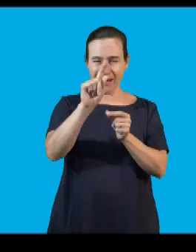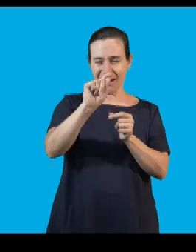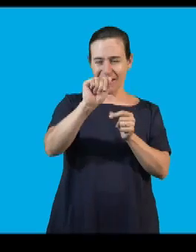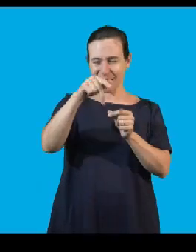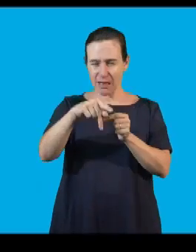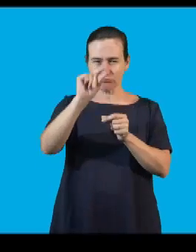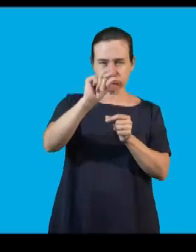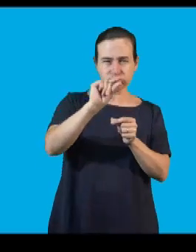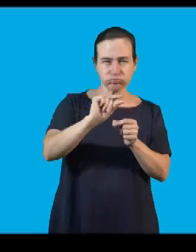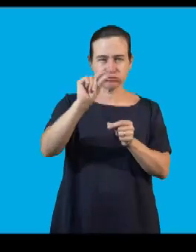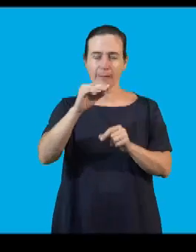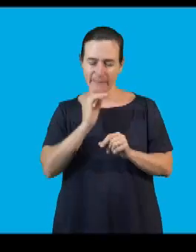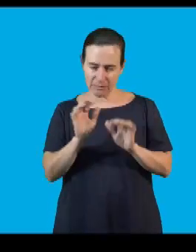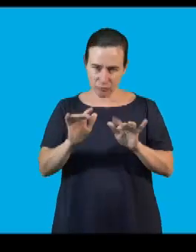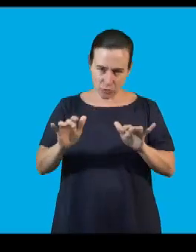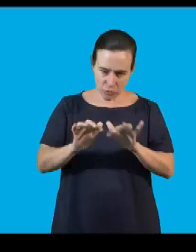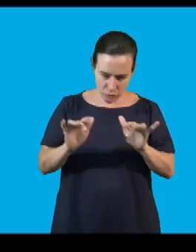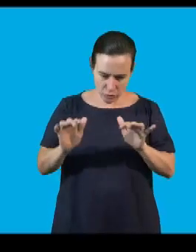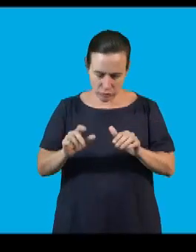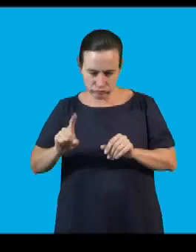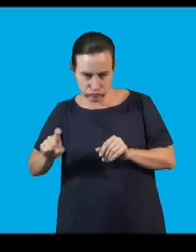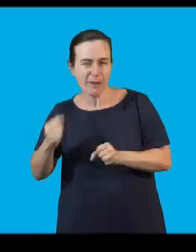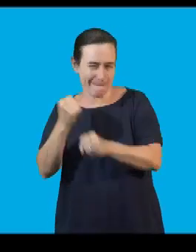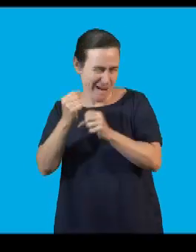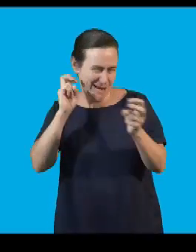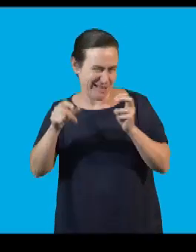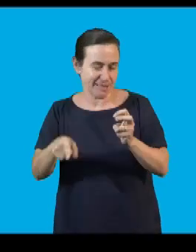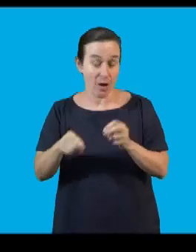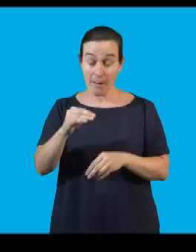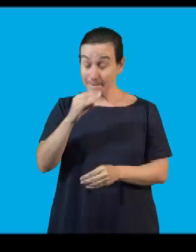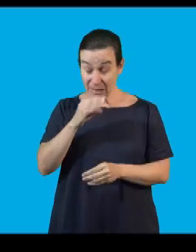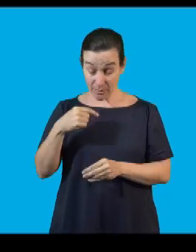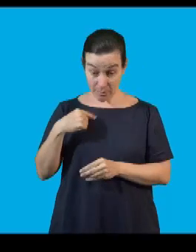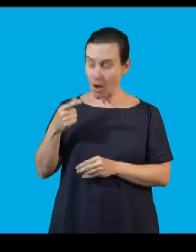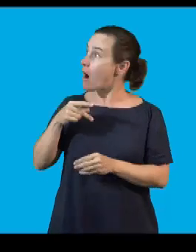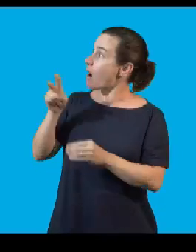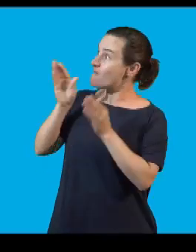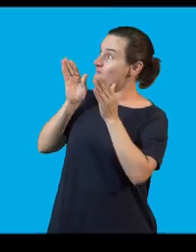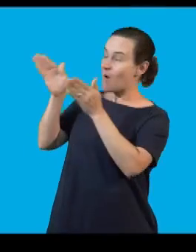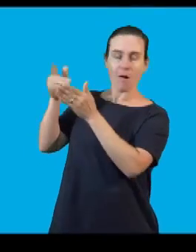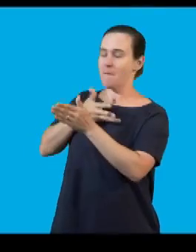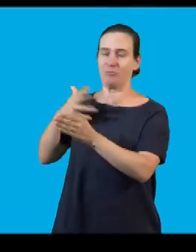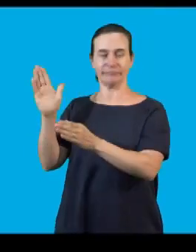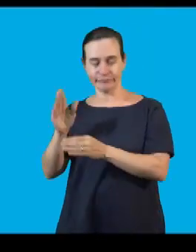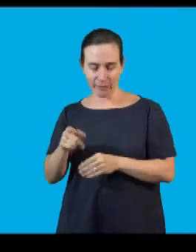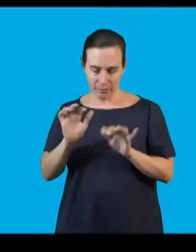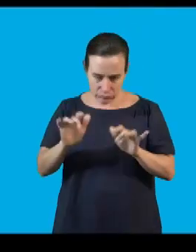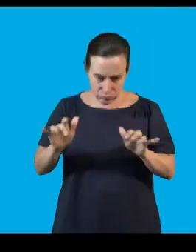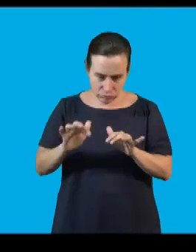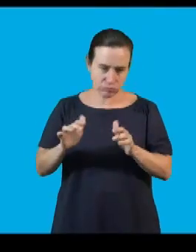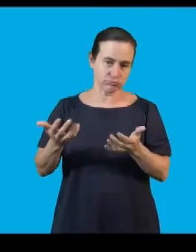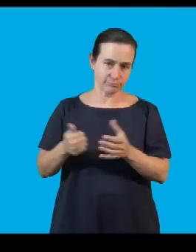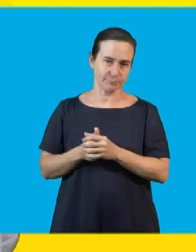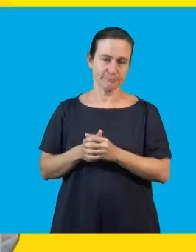the mouse, all right? And that indicates that he is not interested in her, but rather busily fixing